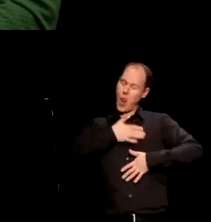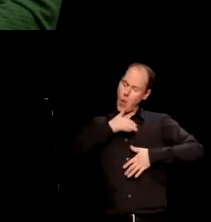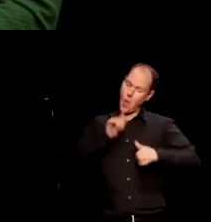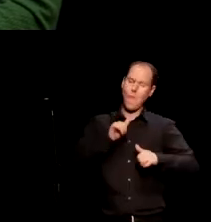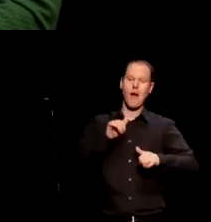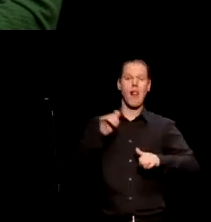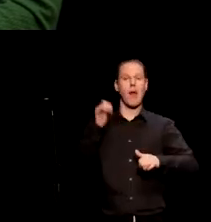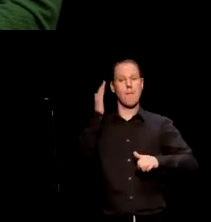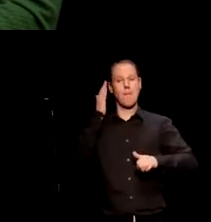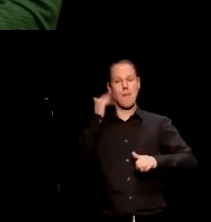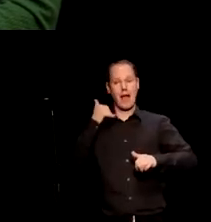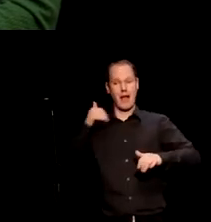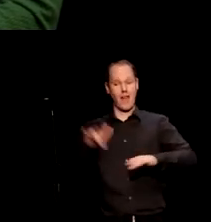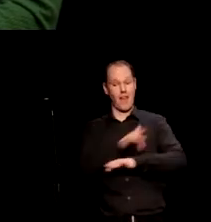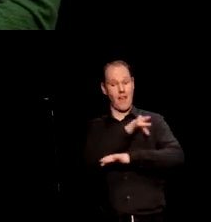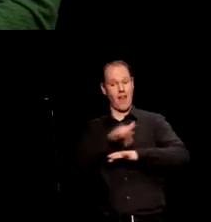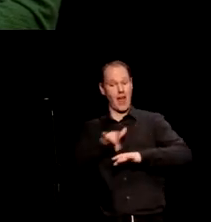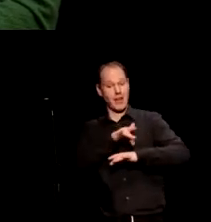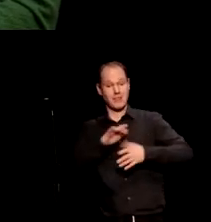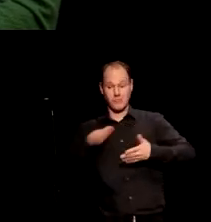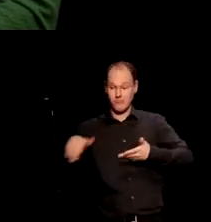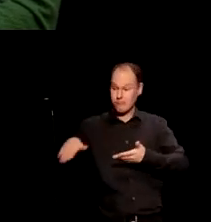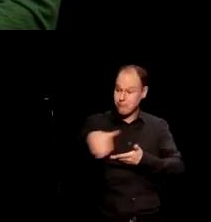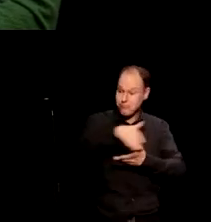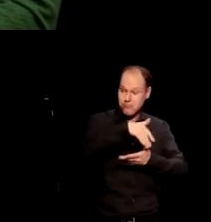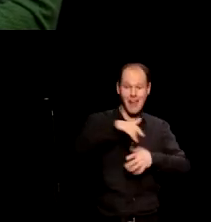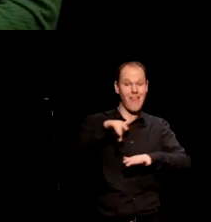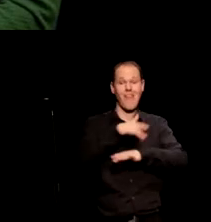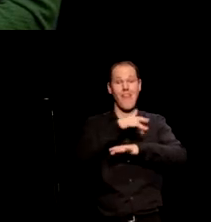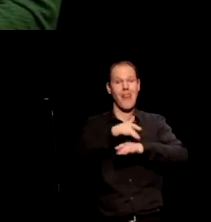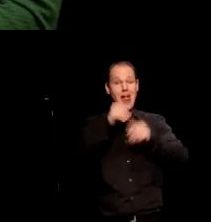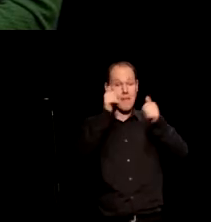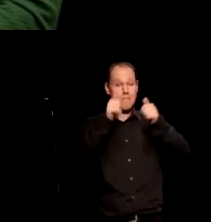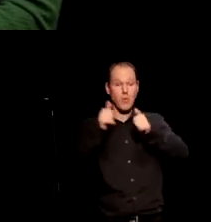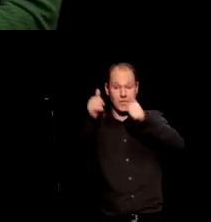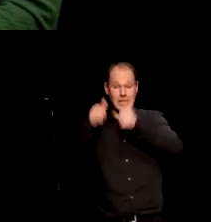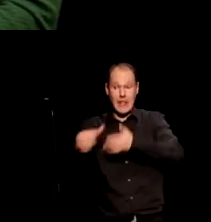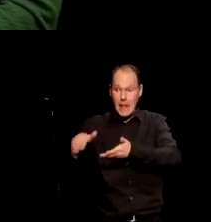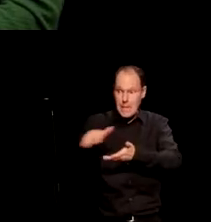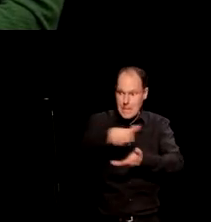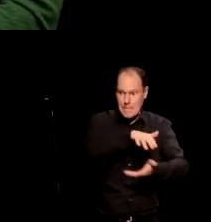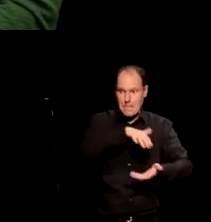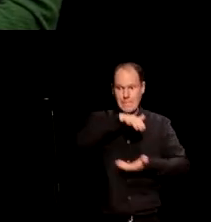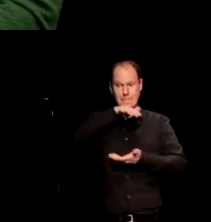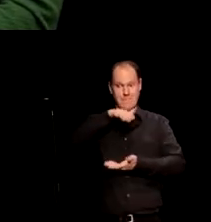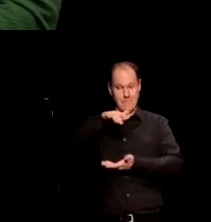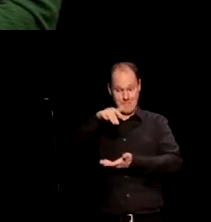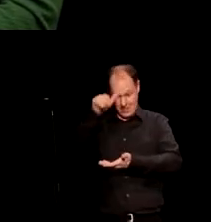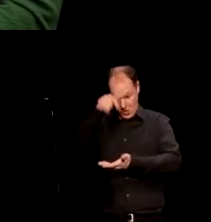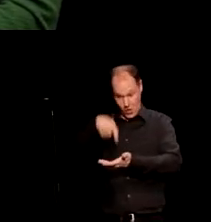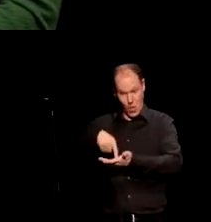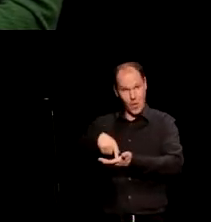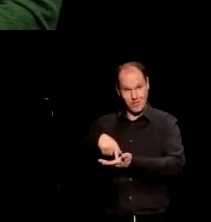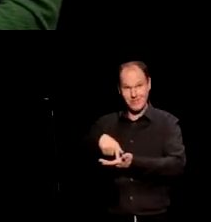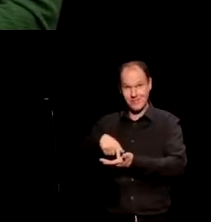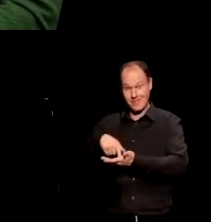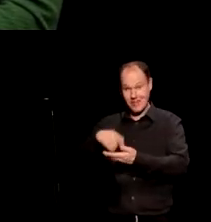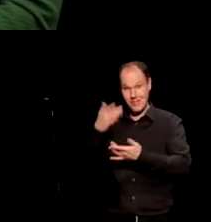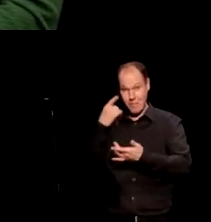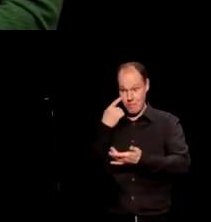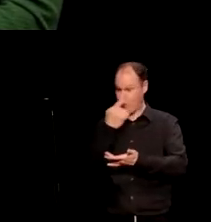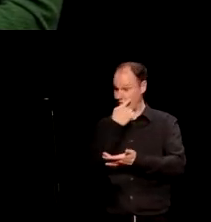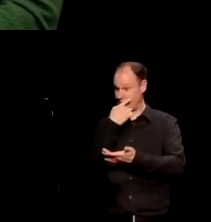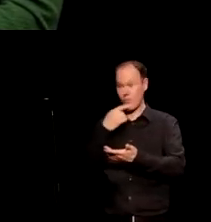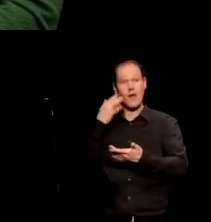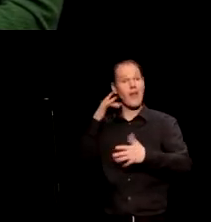it, collecting the theatre posters to make sure that people understood that it was made. You know what happens with theatre? It's made and